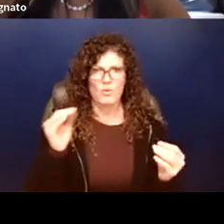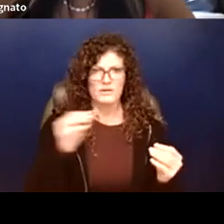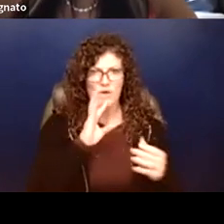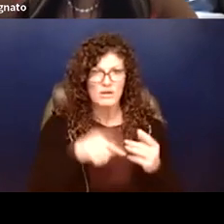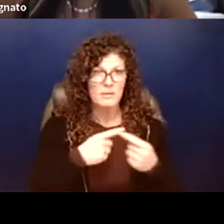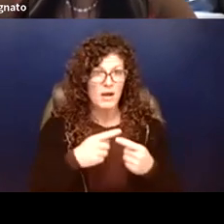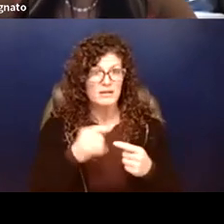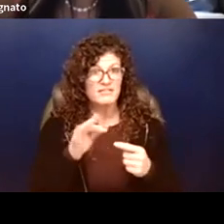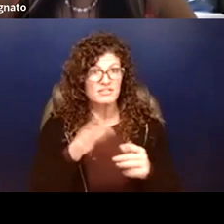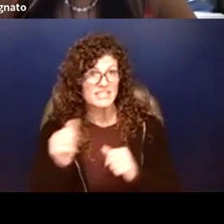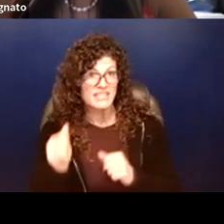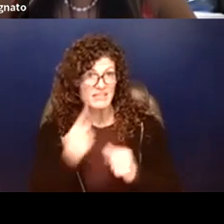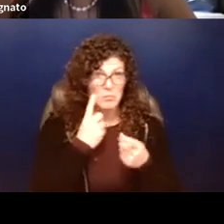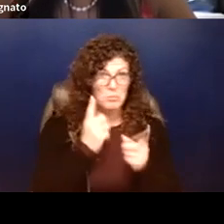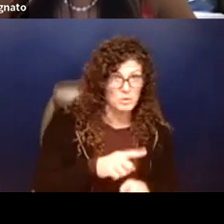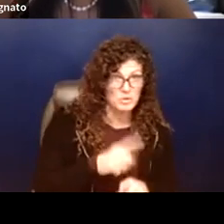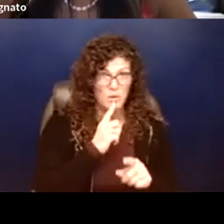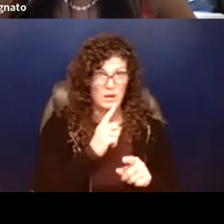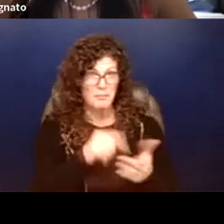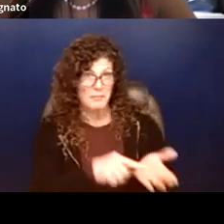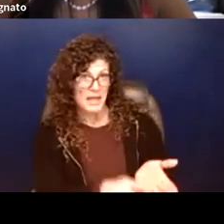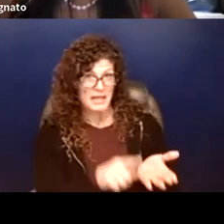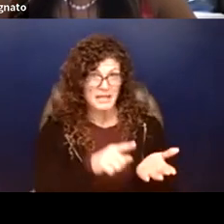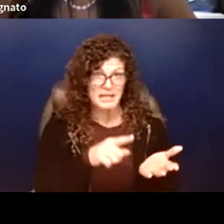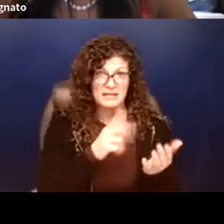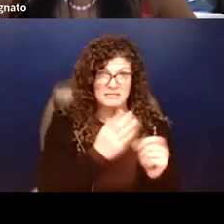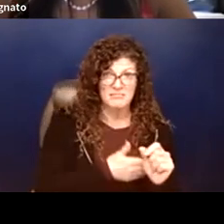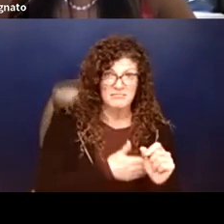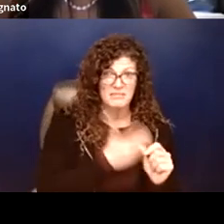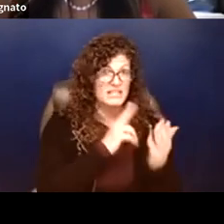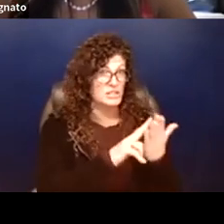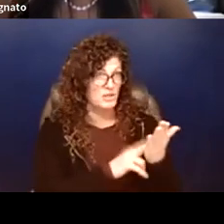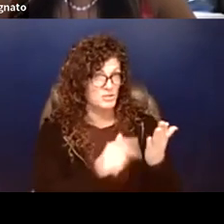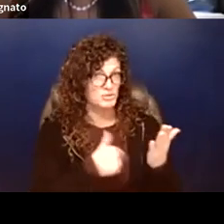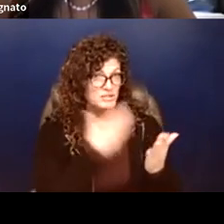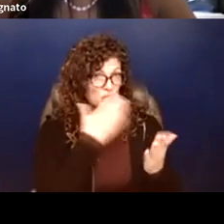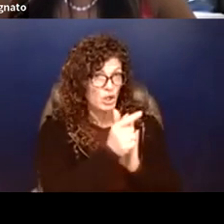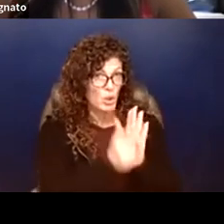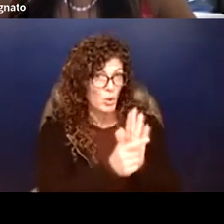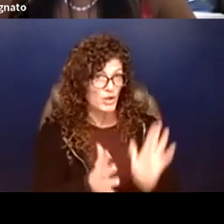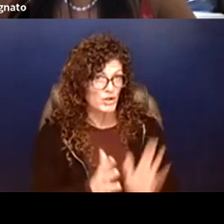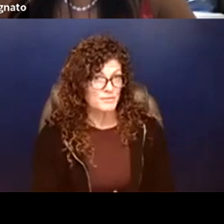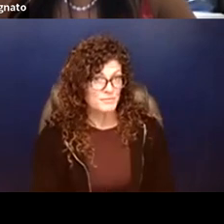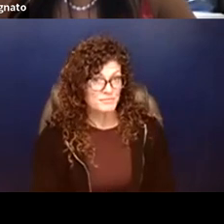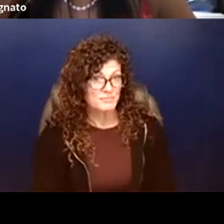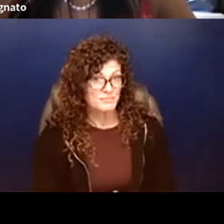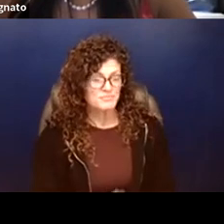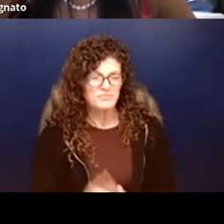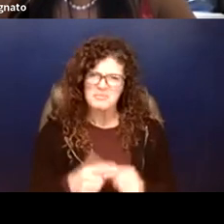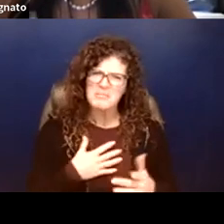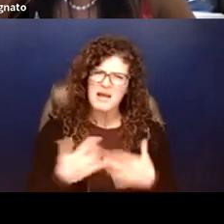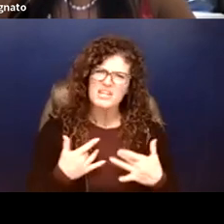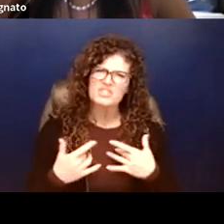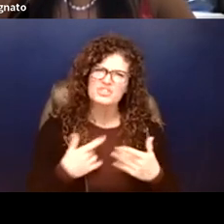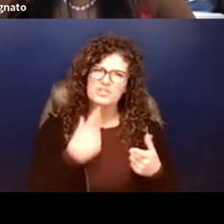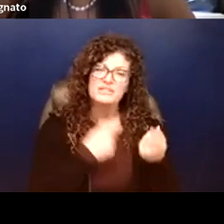if she's leaving, if it's mutual, why is she getting paid? Well, it's contractual and she has a good lawyer. But my concern is the